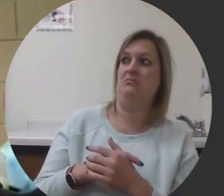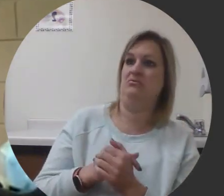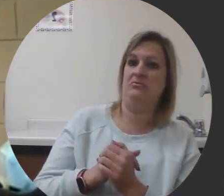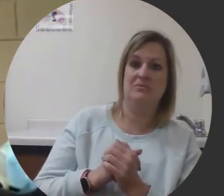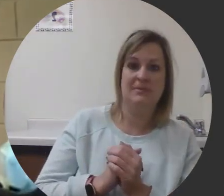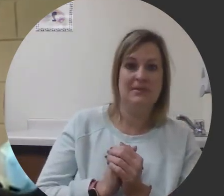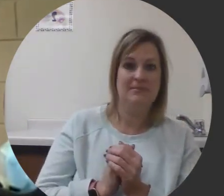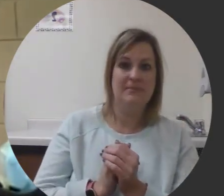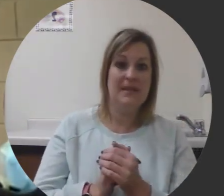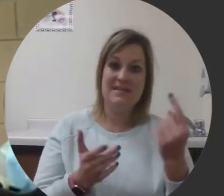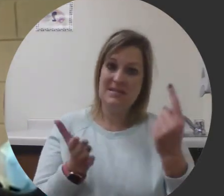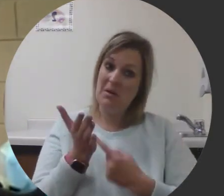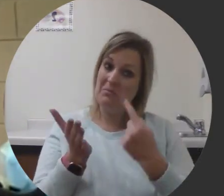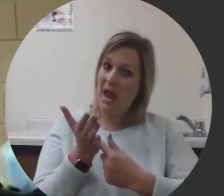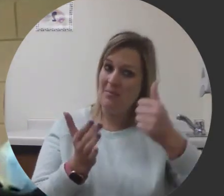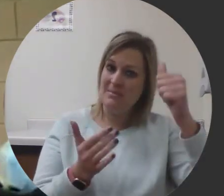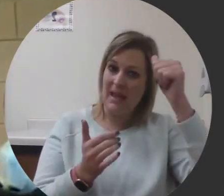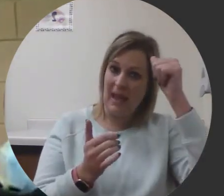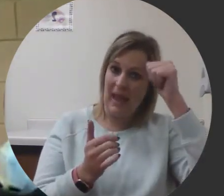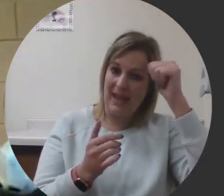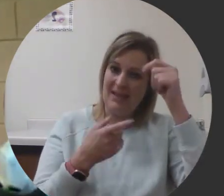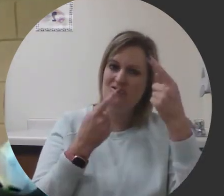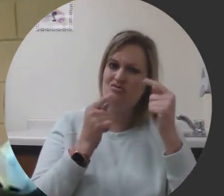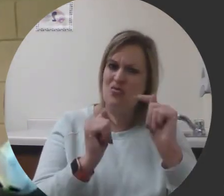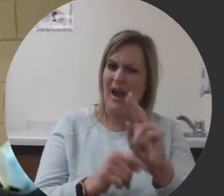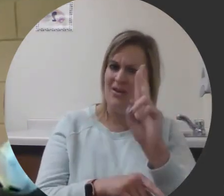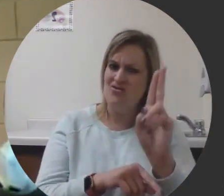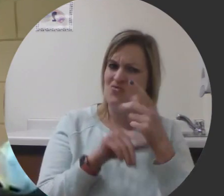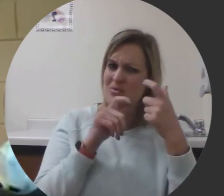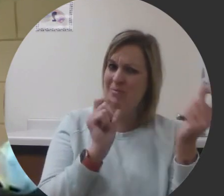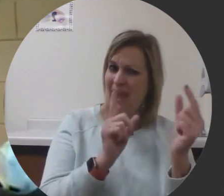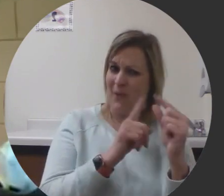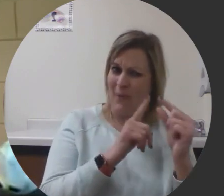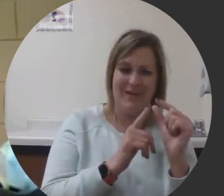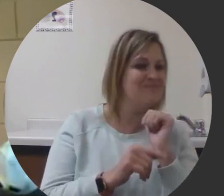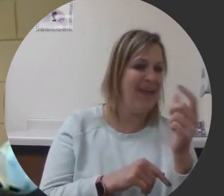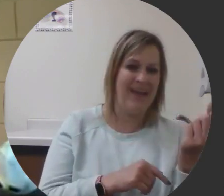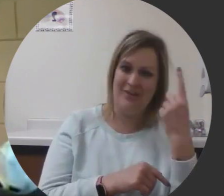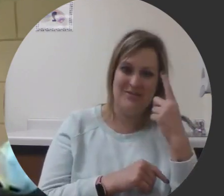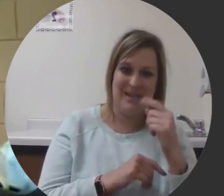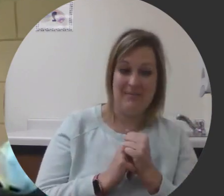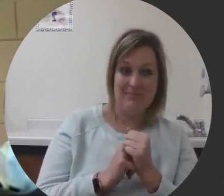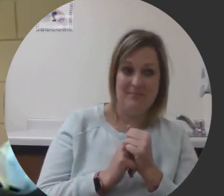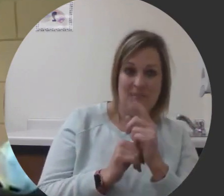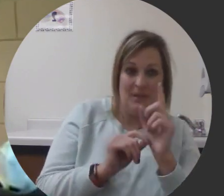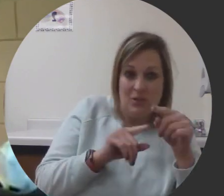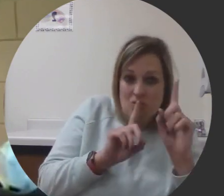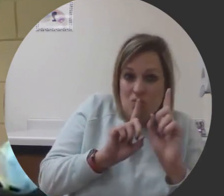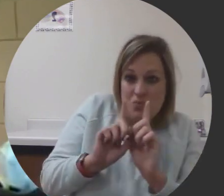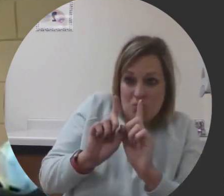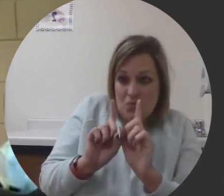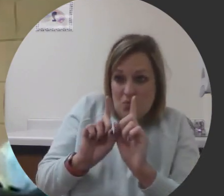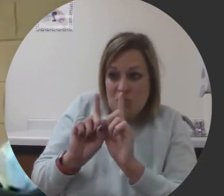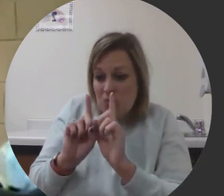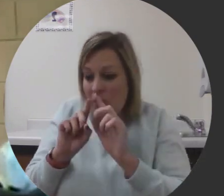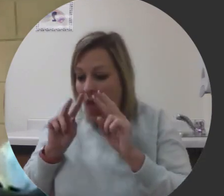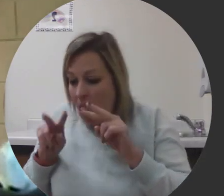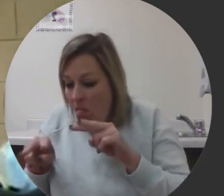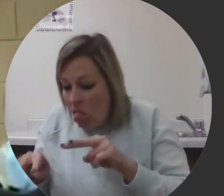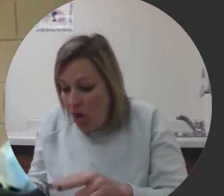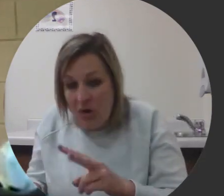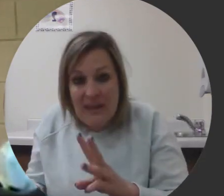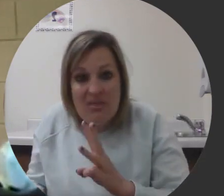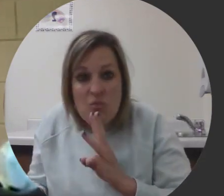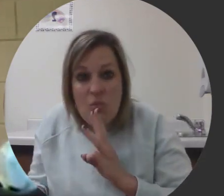careful selection of sailors' oaths. They crept into the bathroom and stood side by side, gazing into the water. Look,